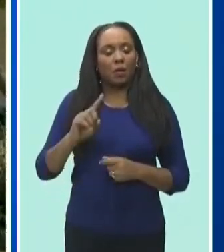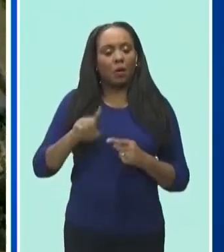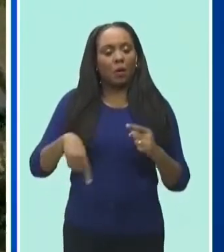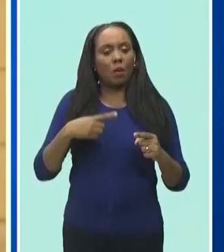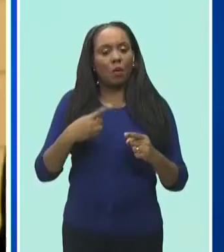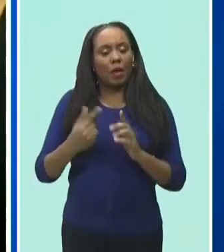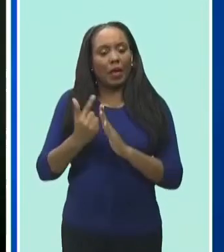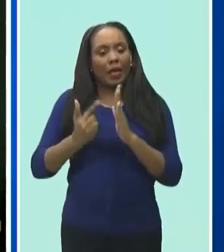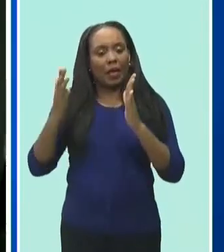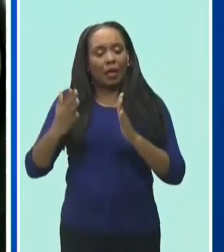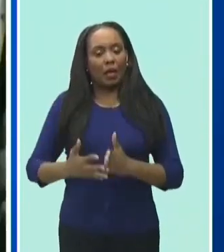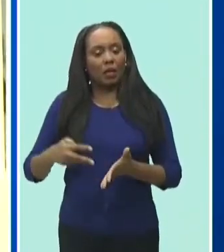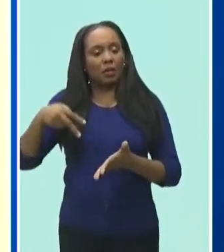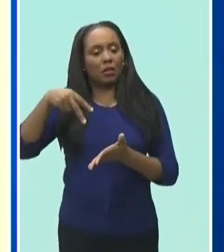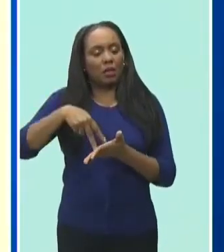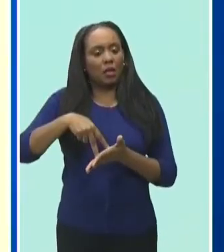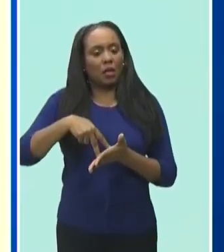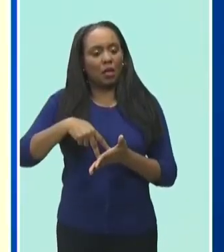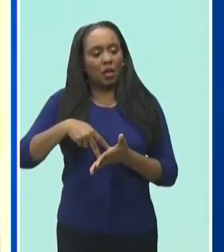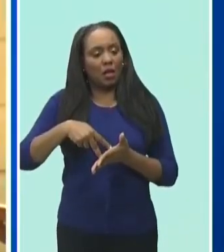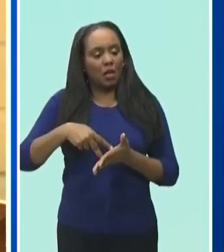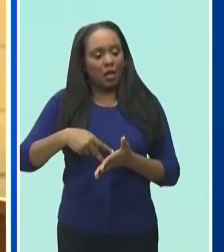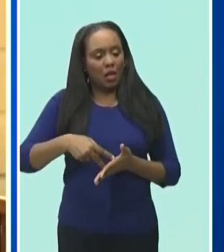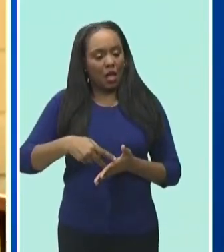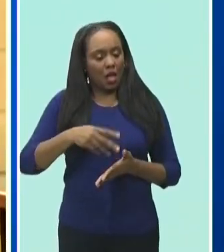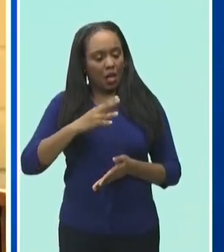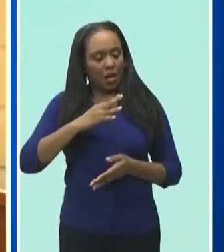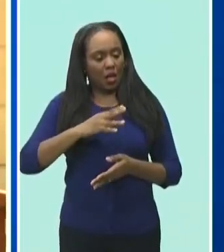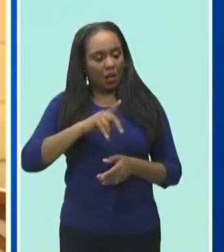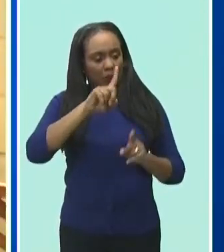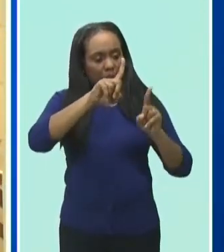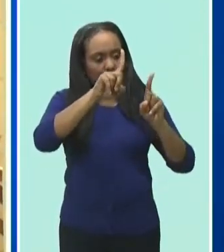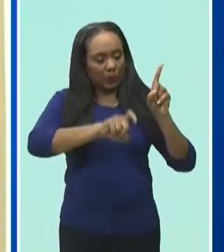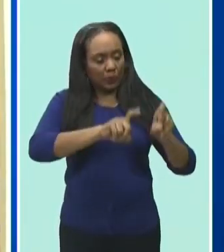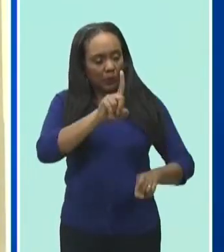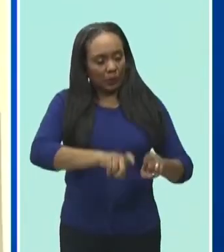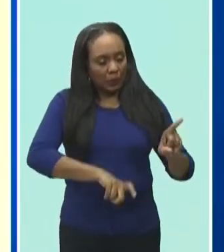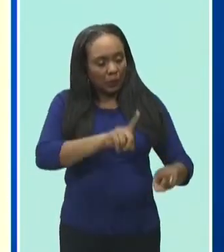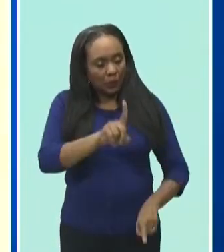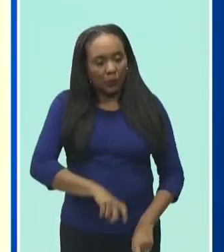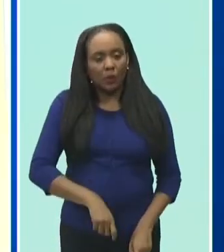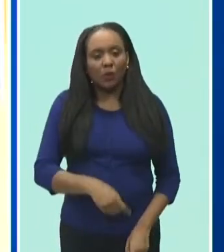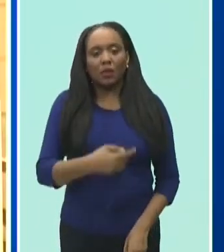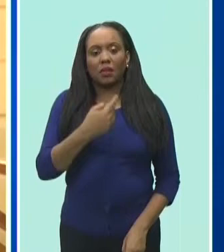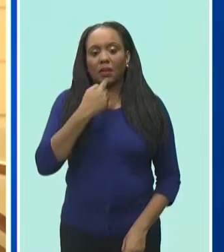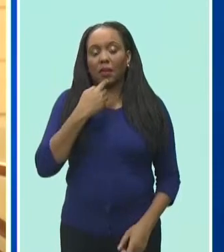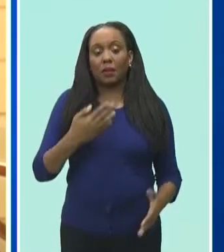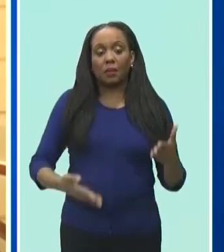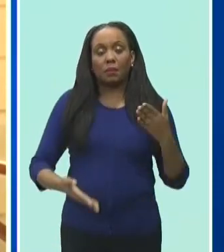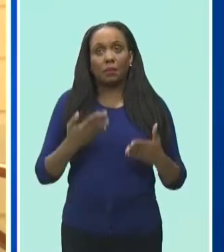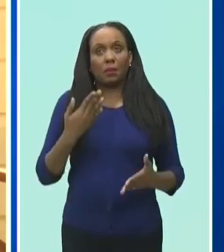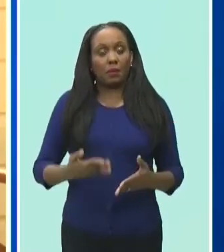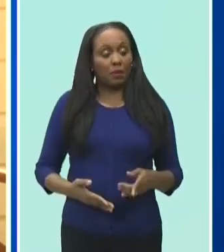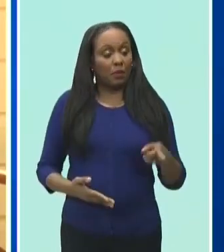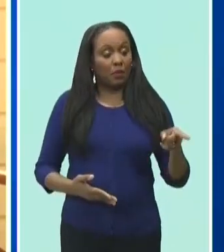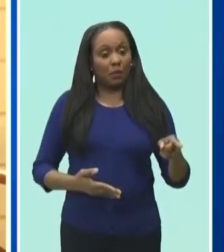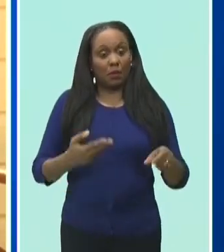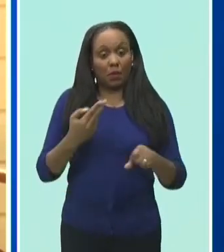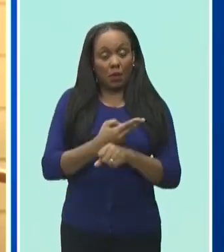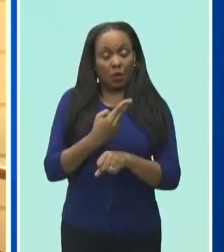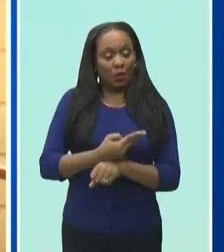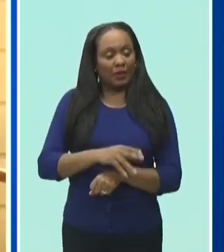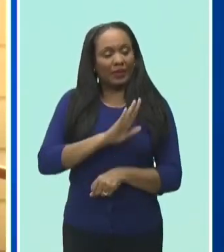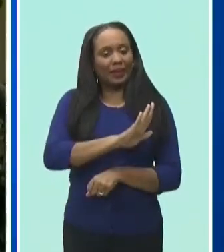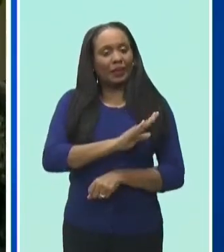which lasted more than 2 hours, Defense Counsel Attorney-at-Law Vincent Watson suggested Major Brown had used the weight of